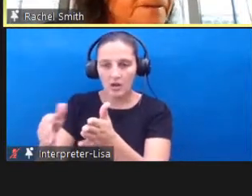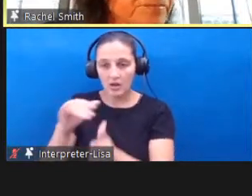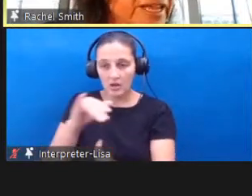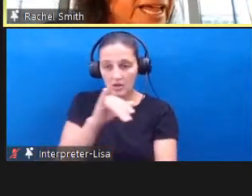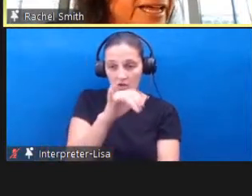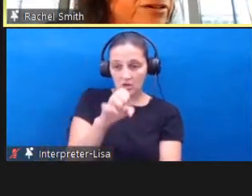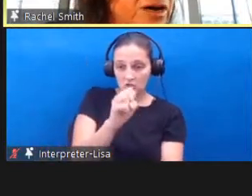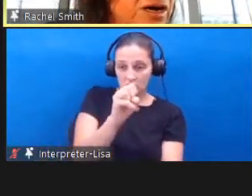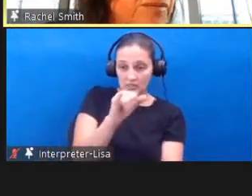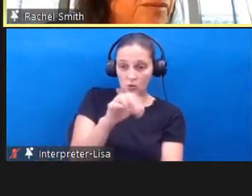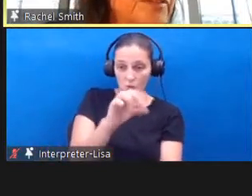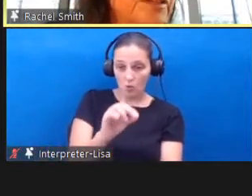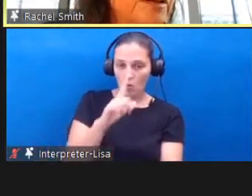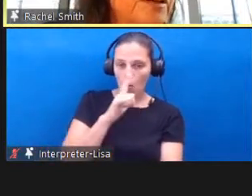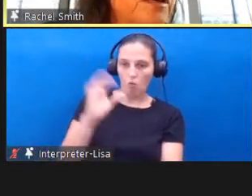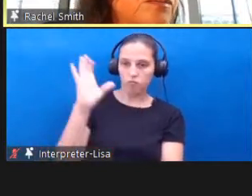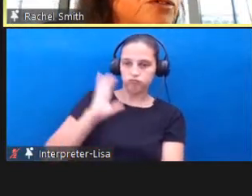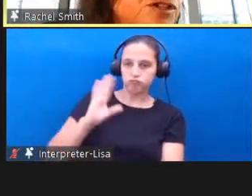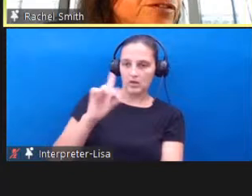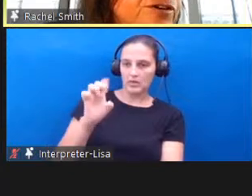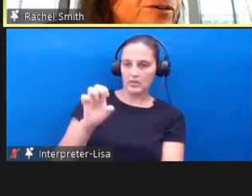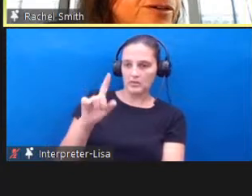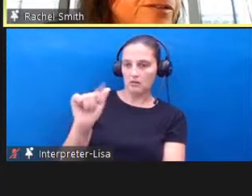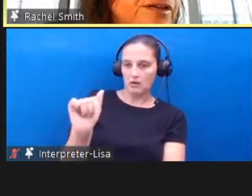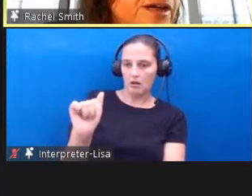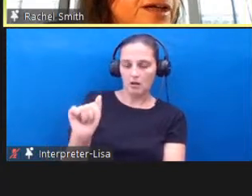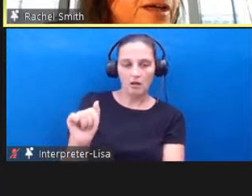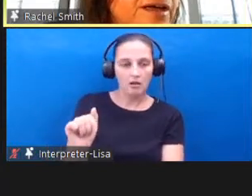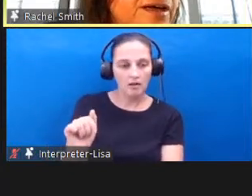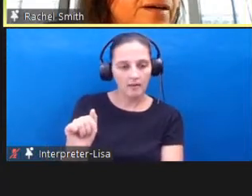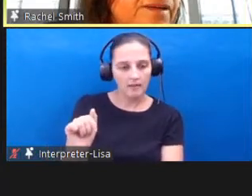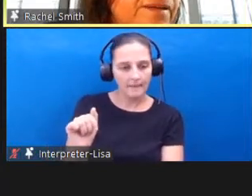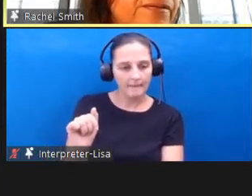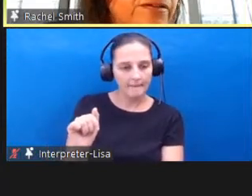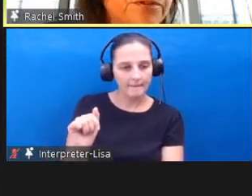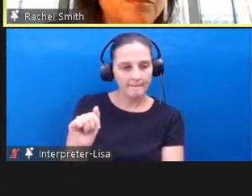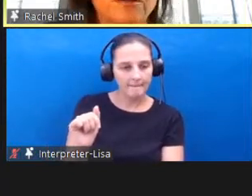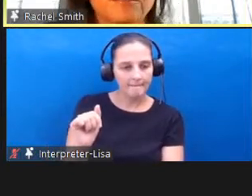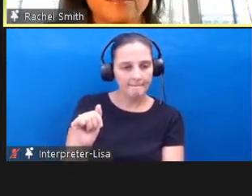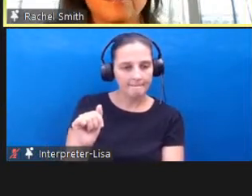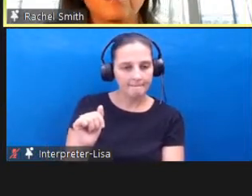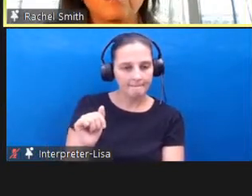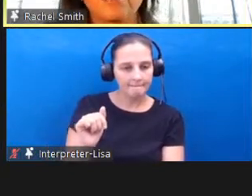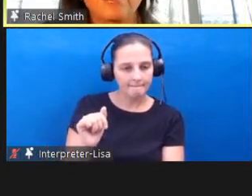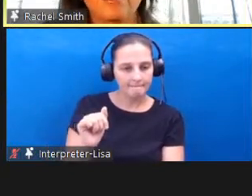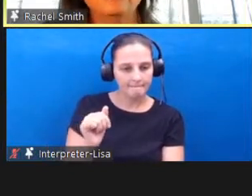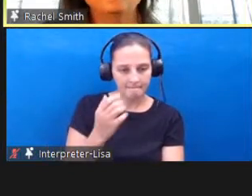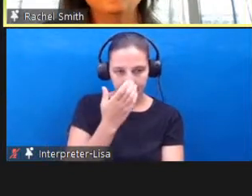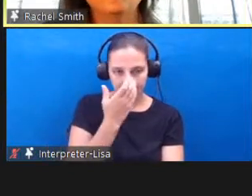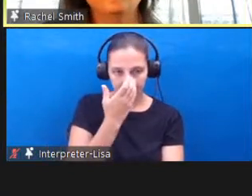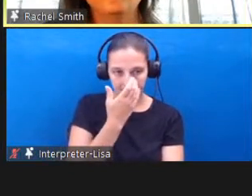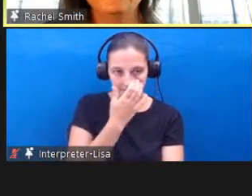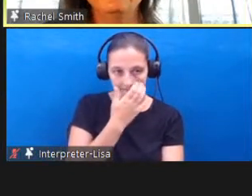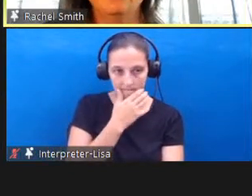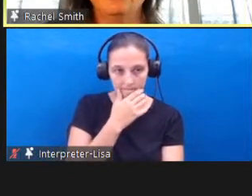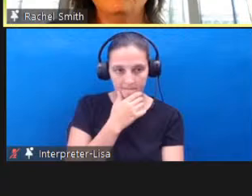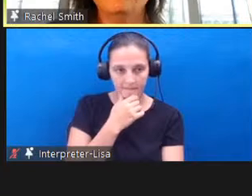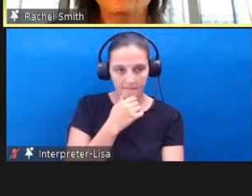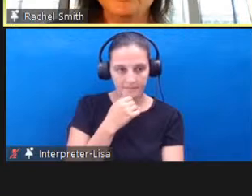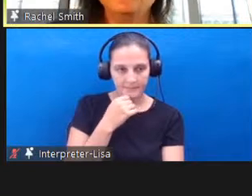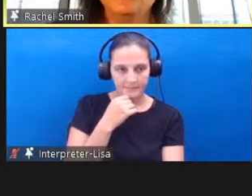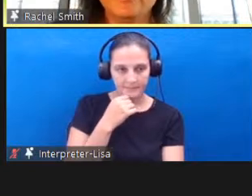delta. And just looking for, here it is. Olympus Mons. And so